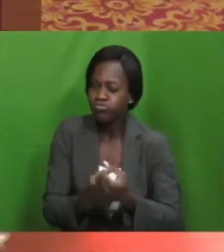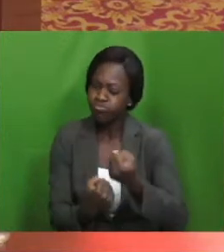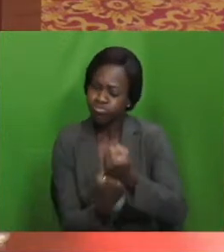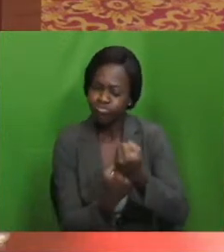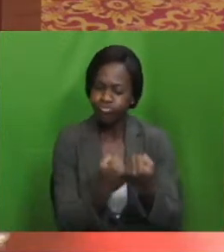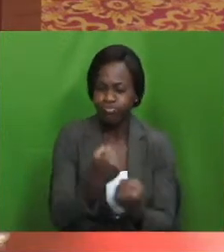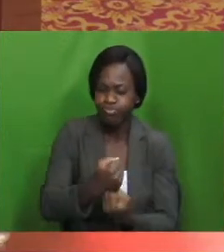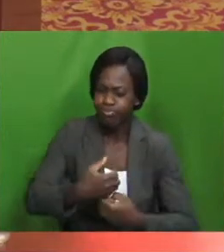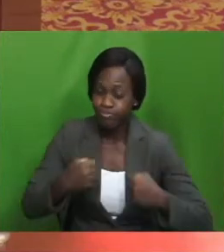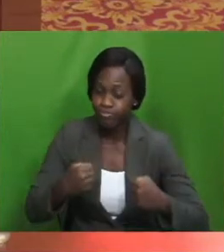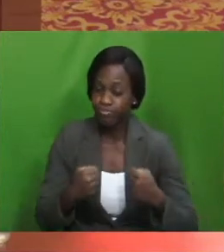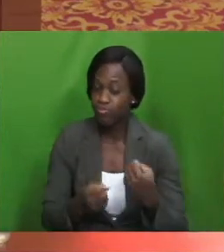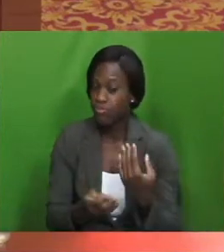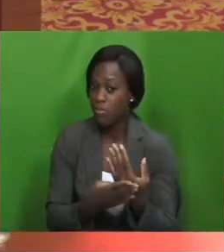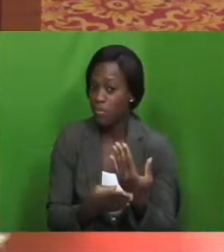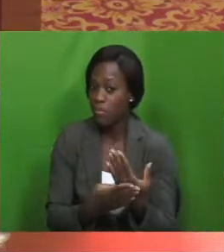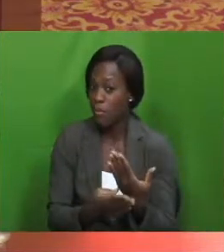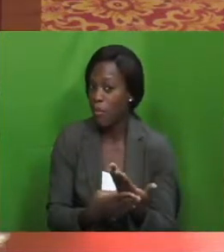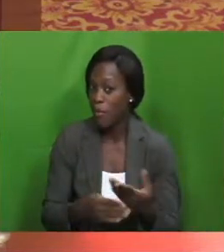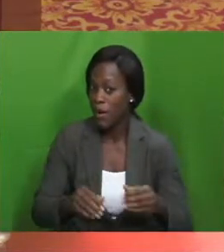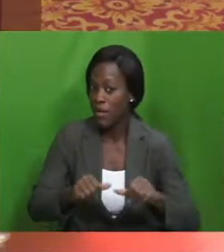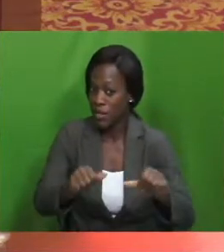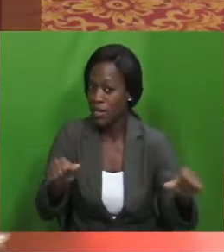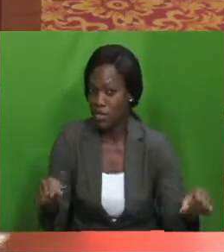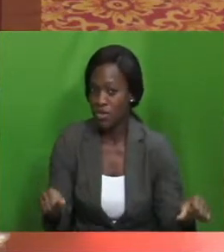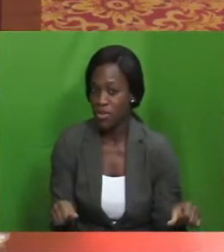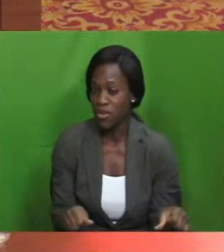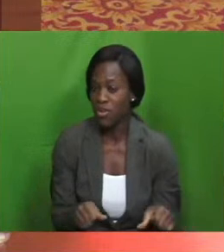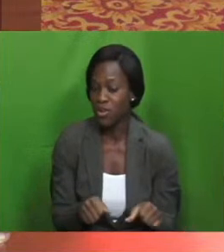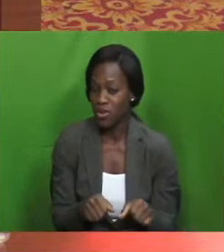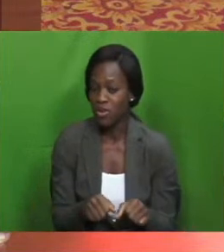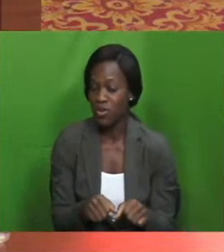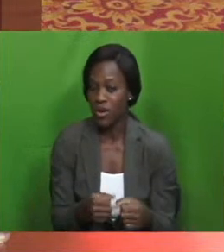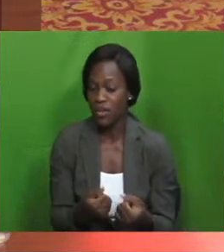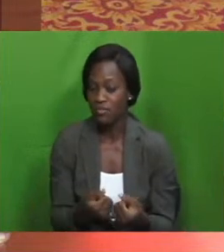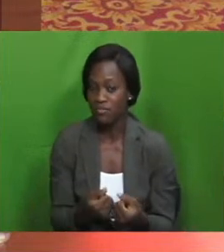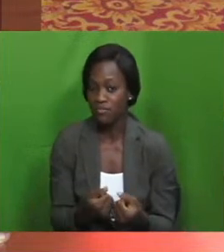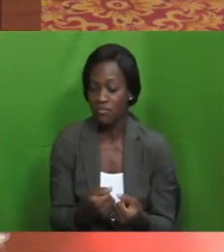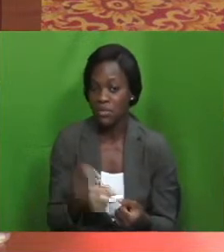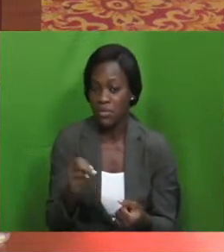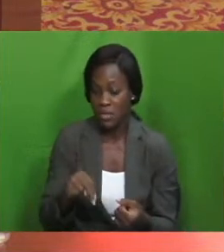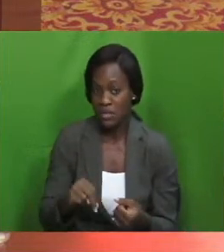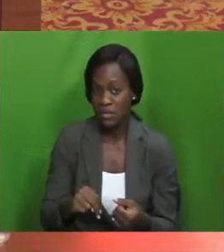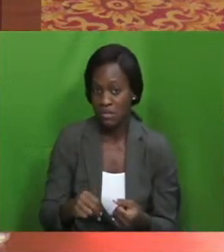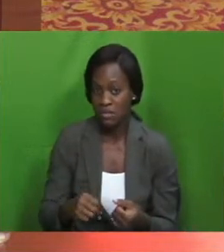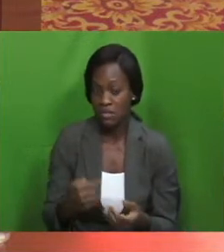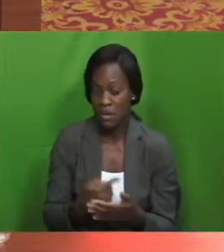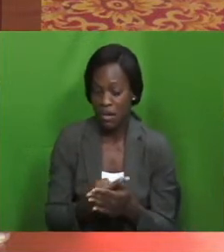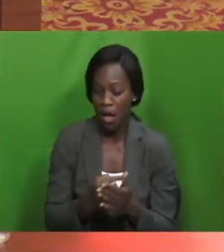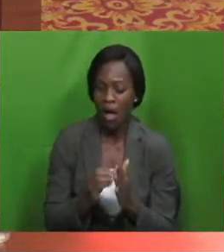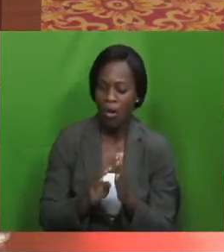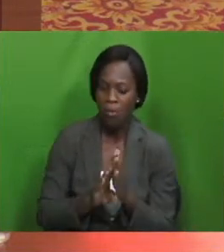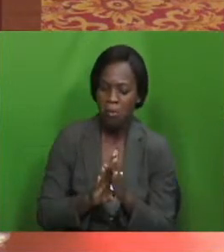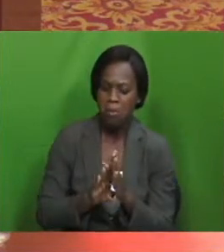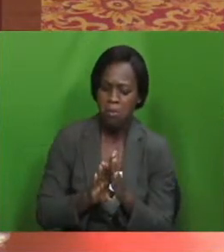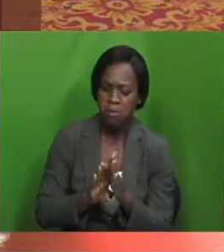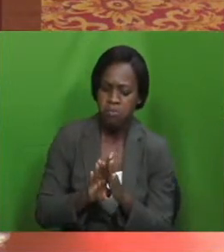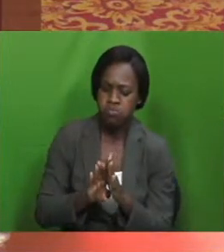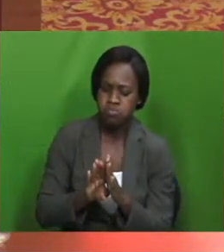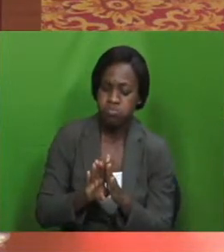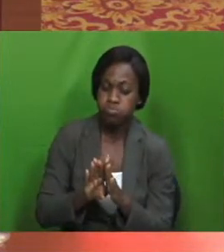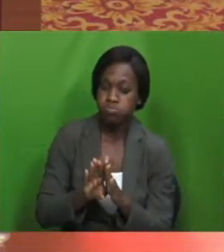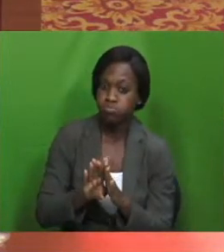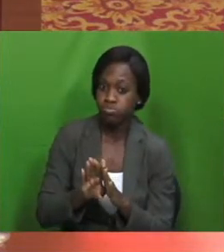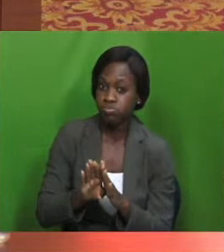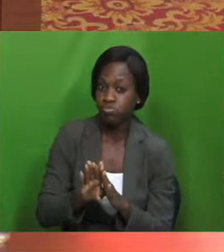Speaker, the good news is that the country is making steady progress in the macroeconomic targets that we set for 2021